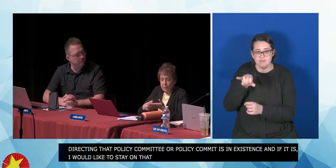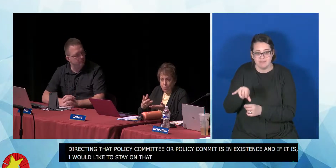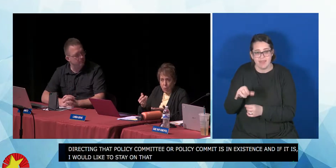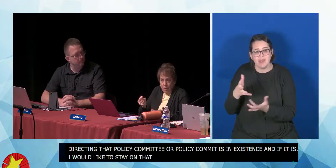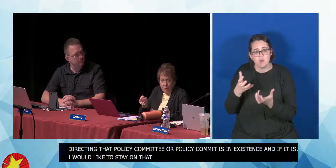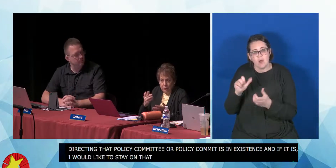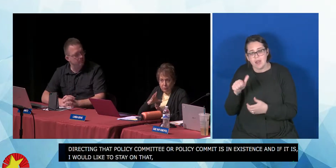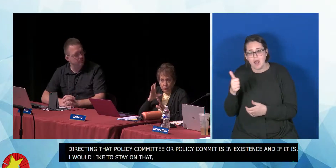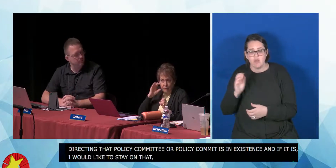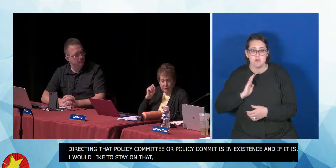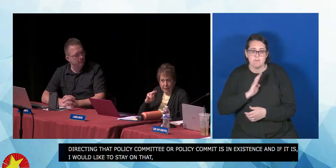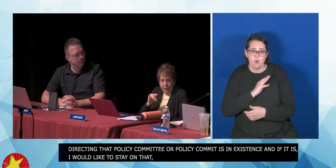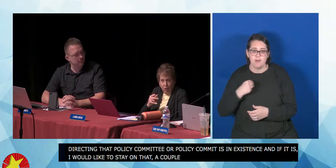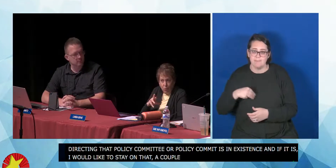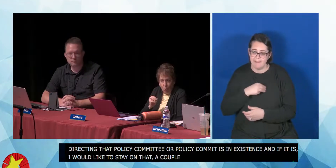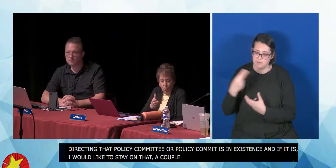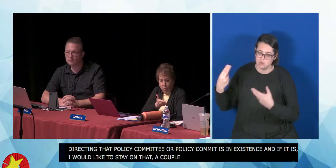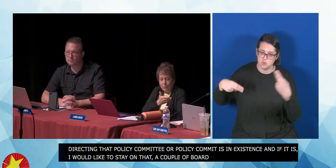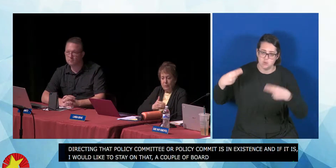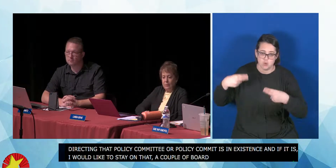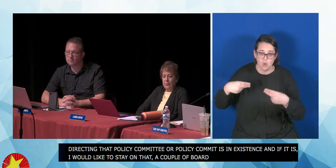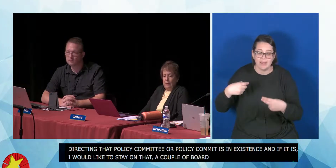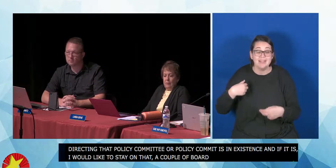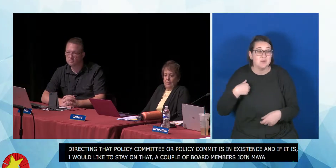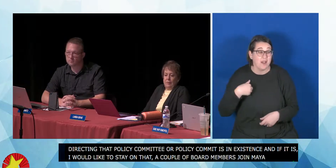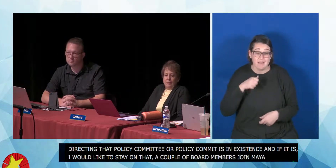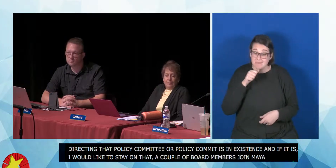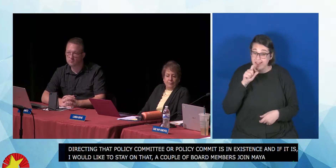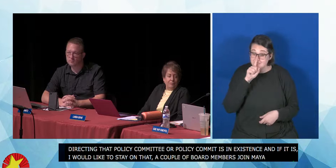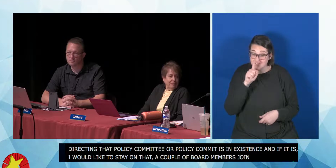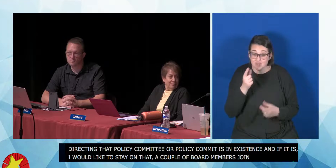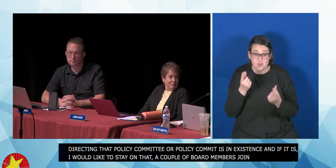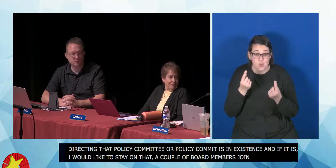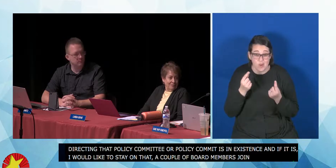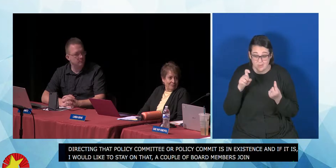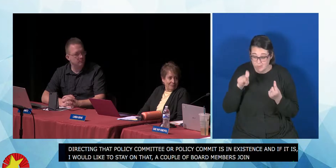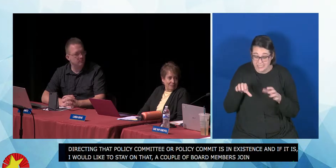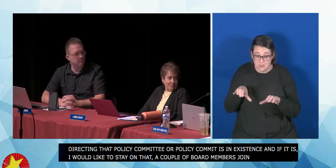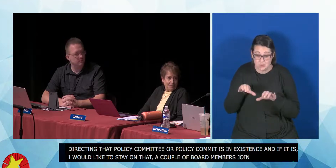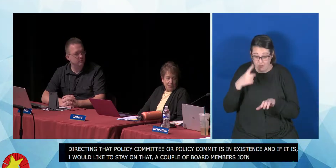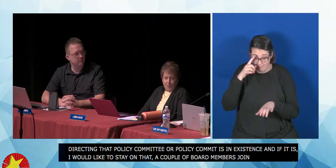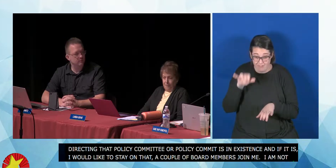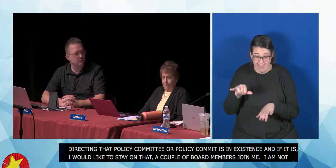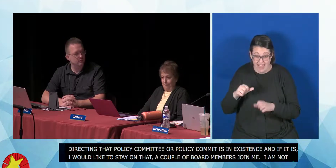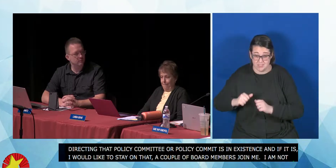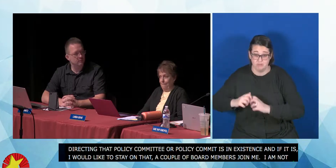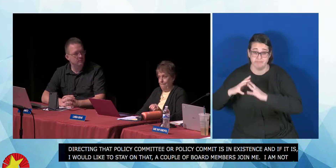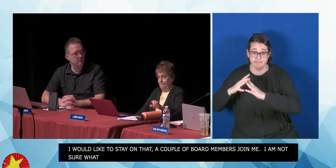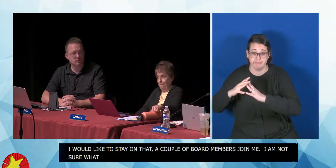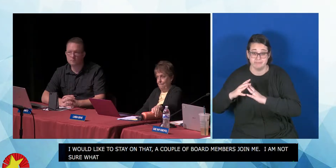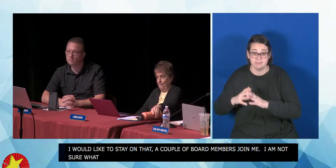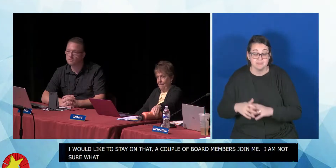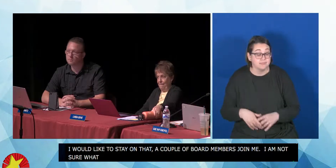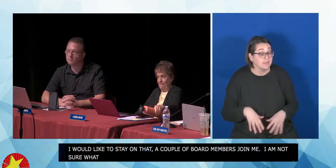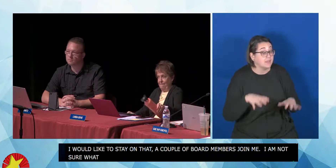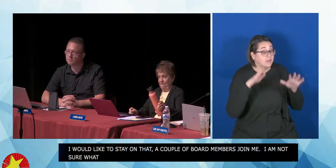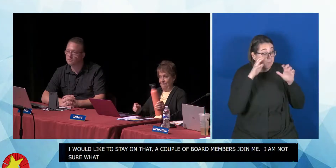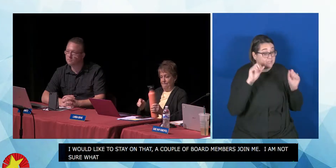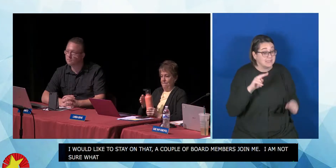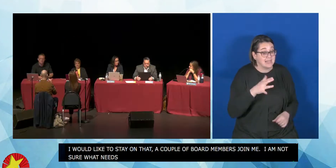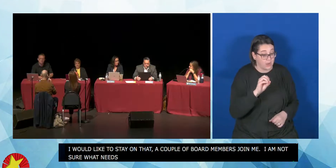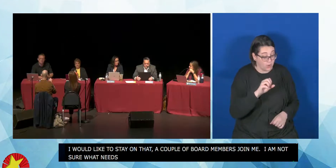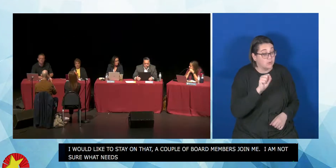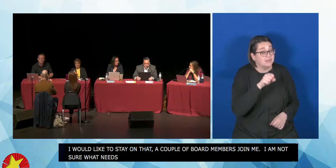me. I'm not sure what needs to happen in order for that to occur, President Nigro. Sure. So we can agendize that